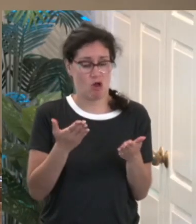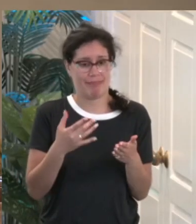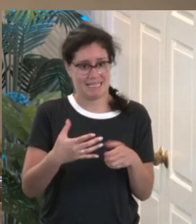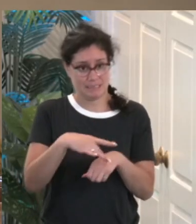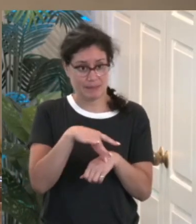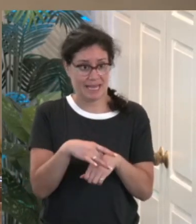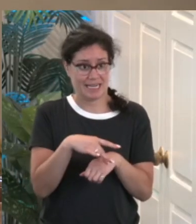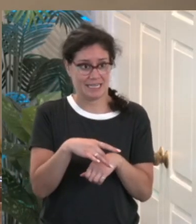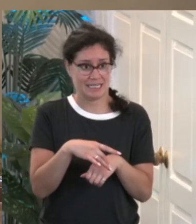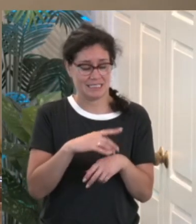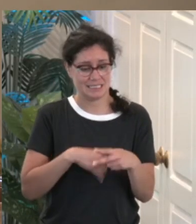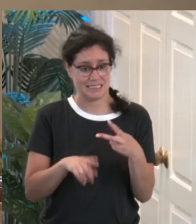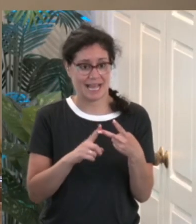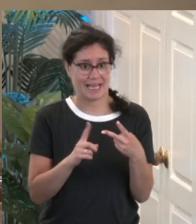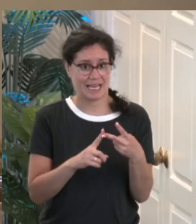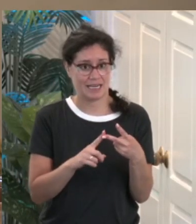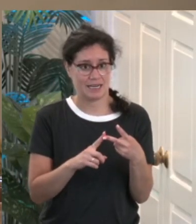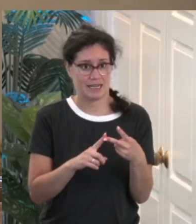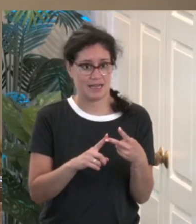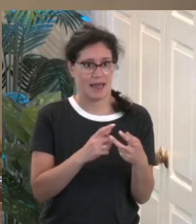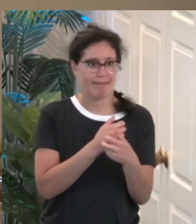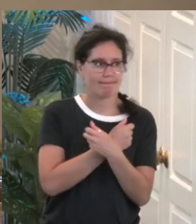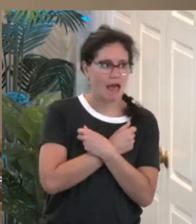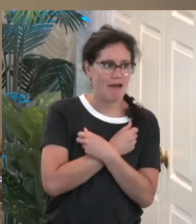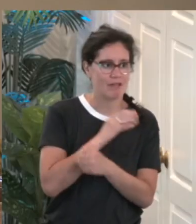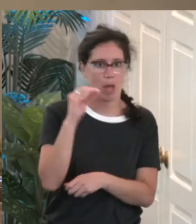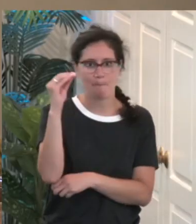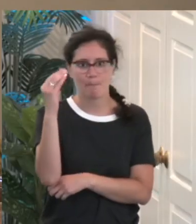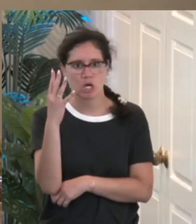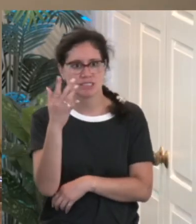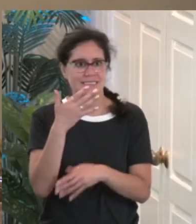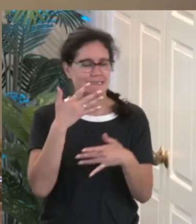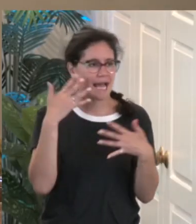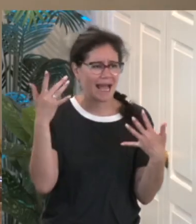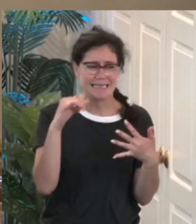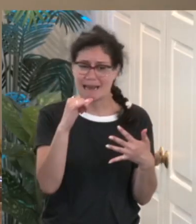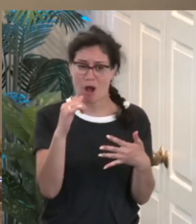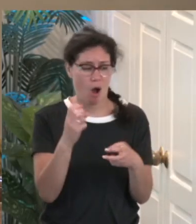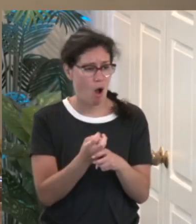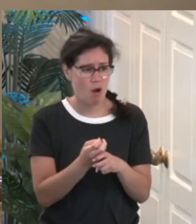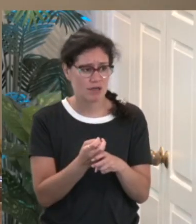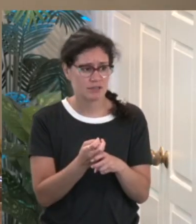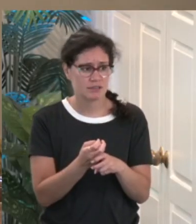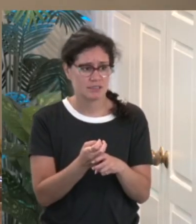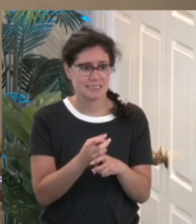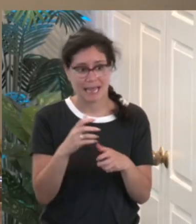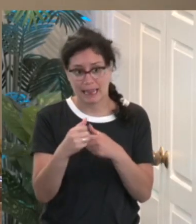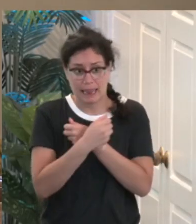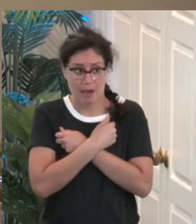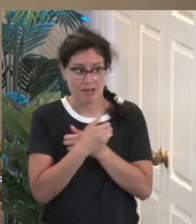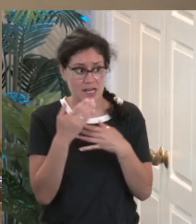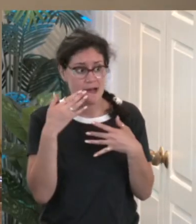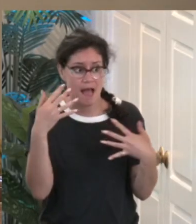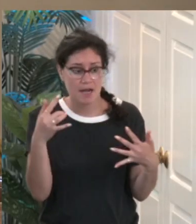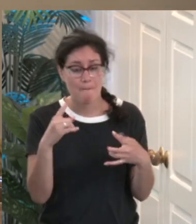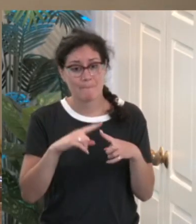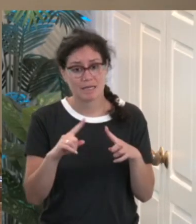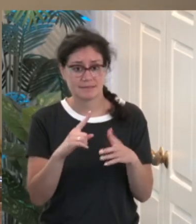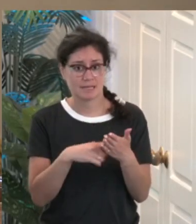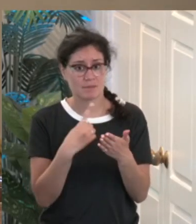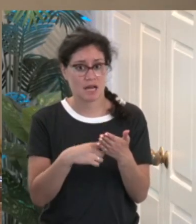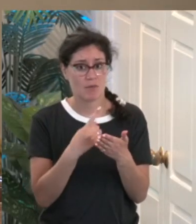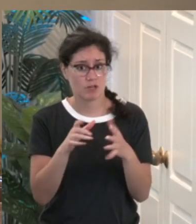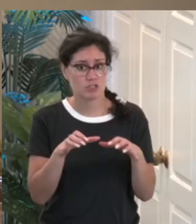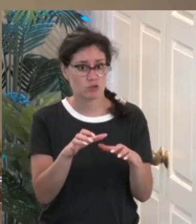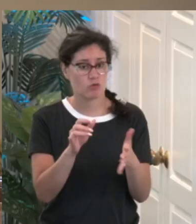thing is love mercy or love kindness. Now, it's not hard to love kindness, is it? But sometimes we do that. In the